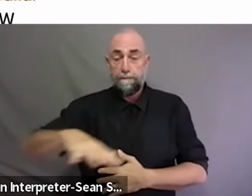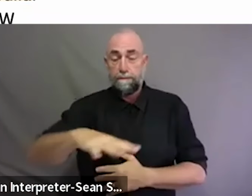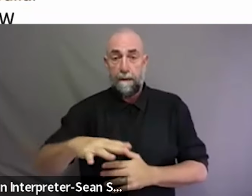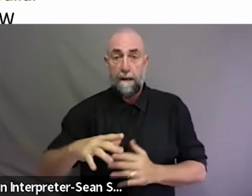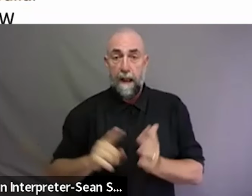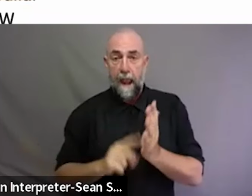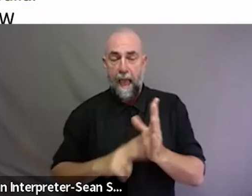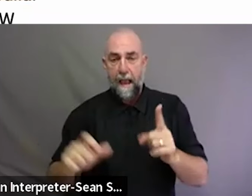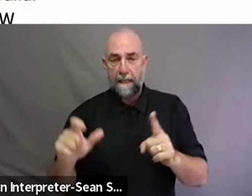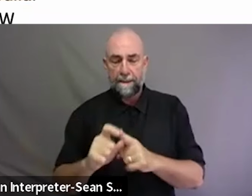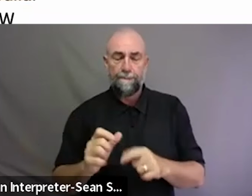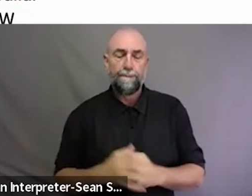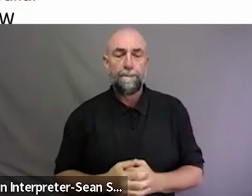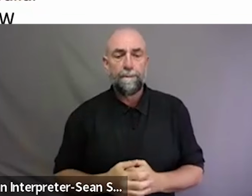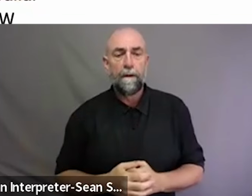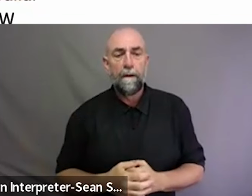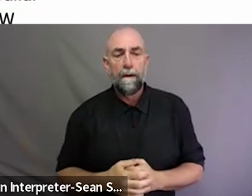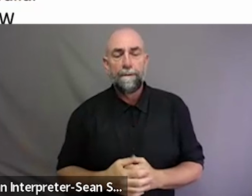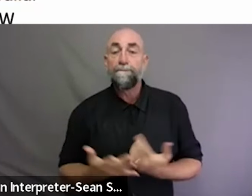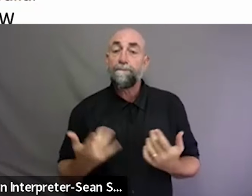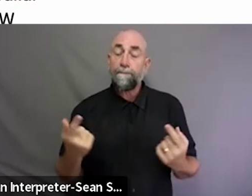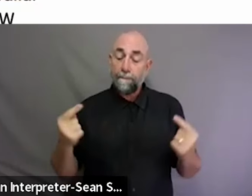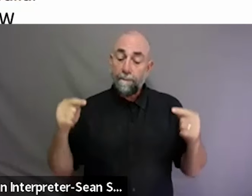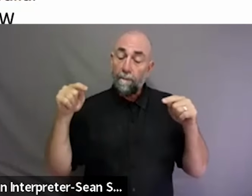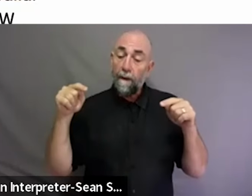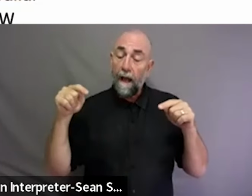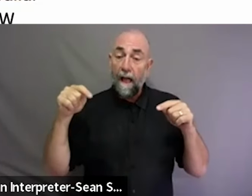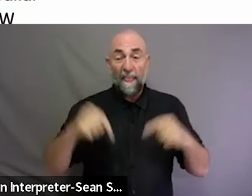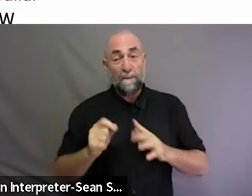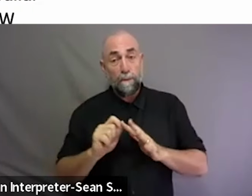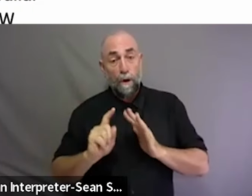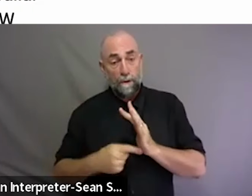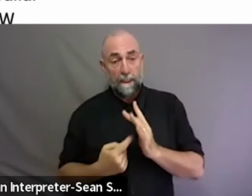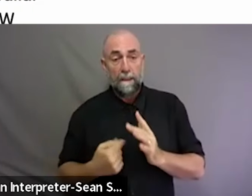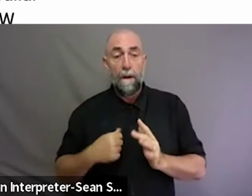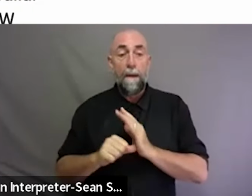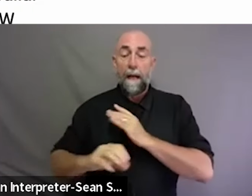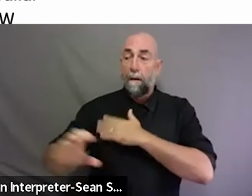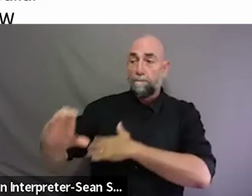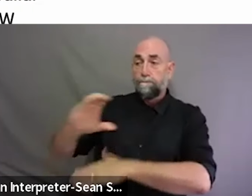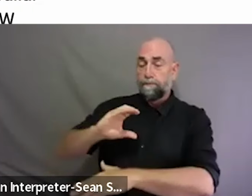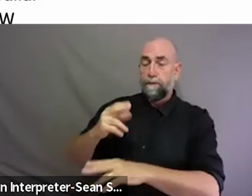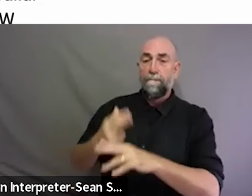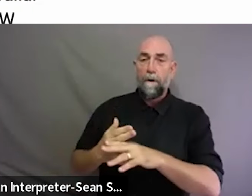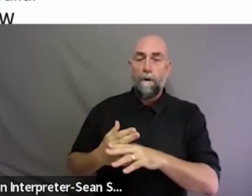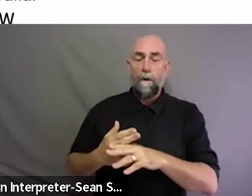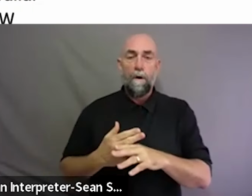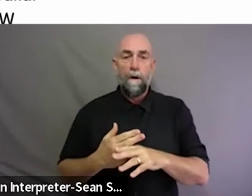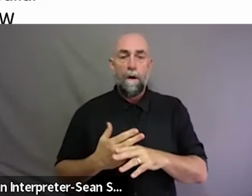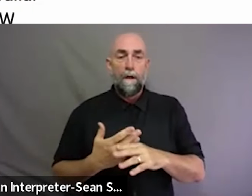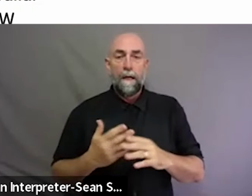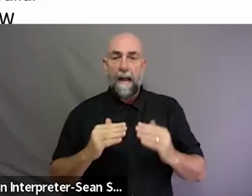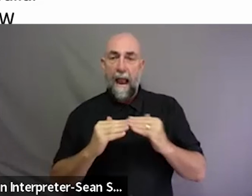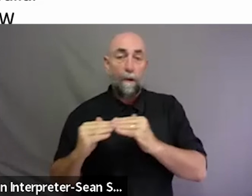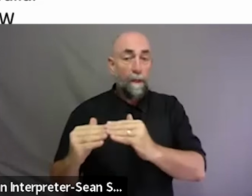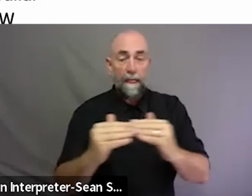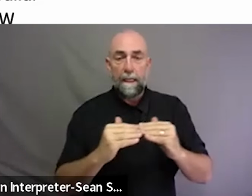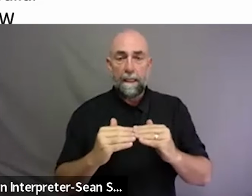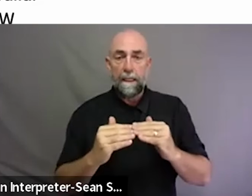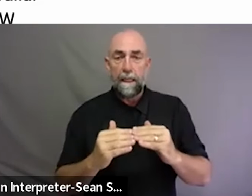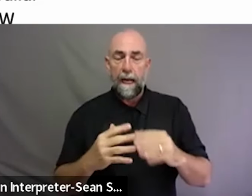This project was supported by a small grant from the Division of Equity, Diversity and Inclusion, and is a close collaboration